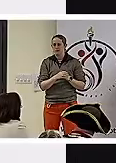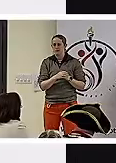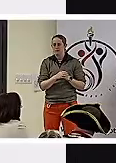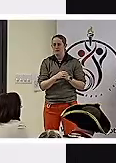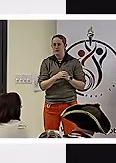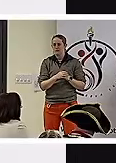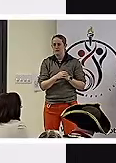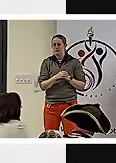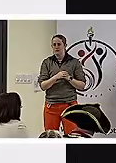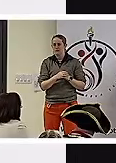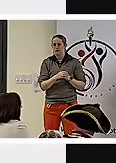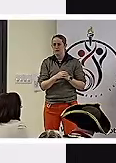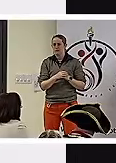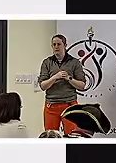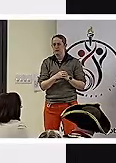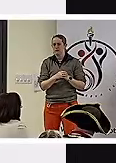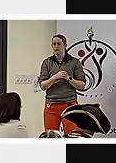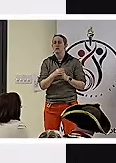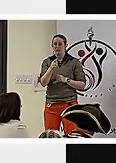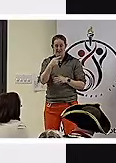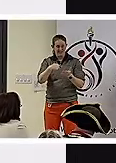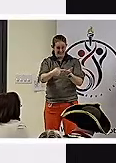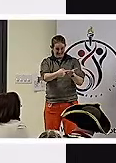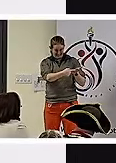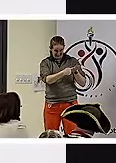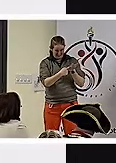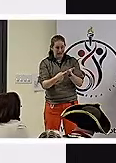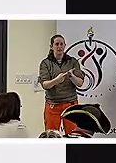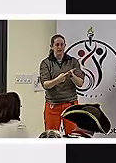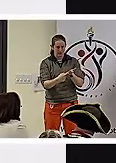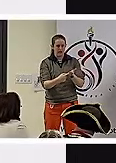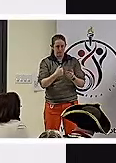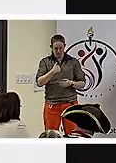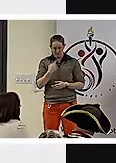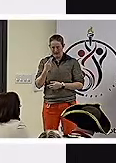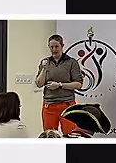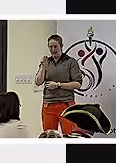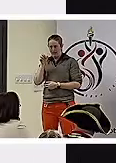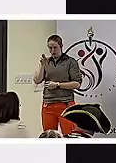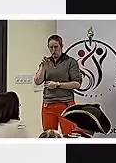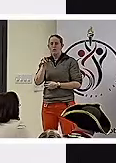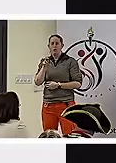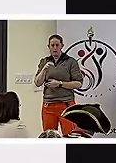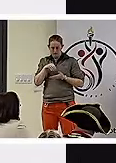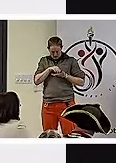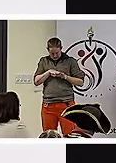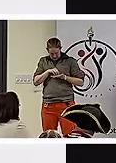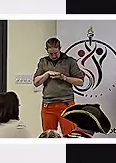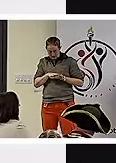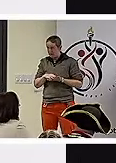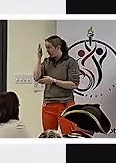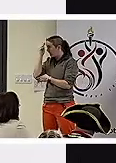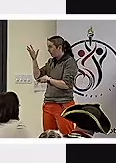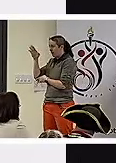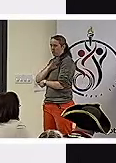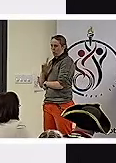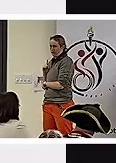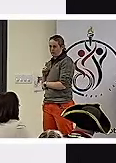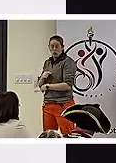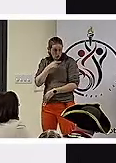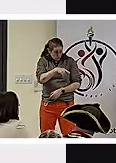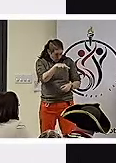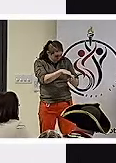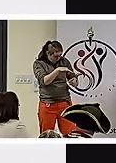me and Heather will take it to the board. Yeah, you let the board know? And I let the board know. That's right. Do you get to vote on stuff? Yeah.